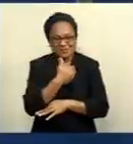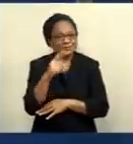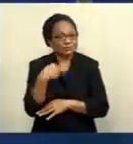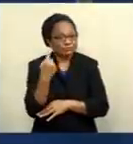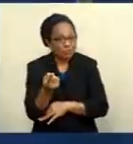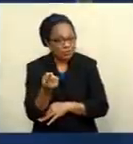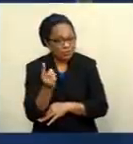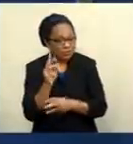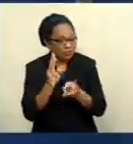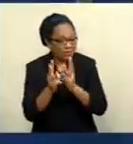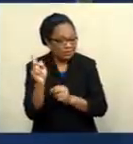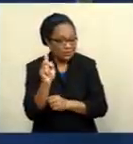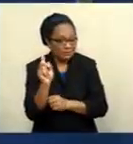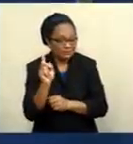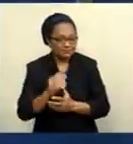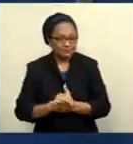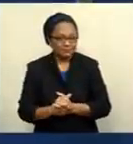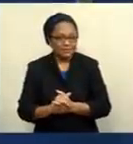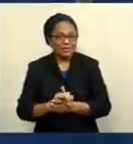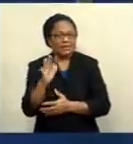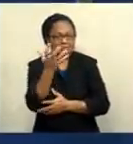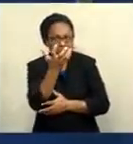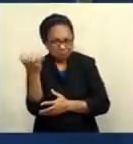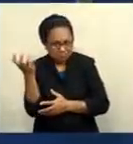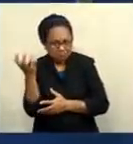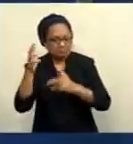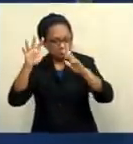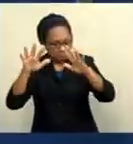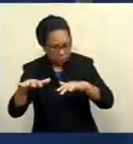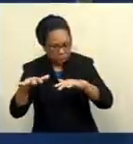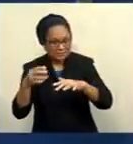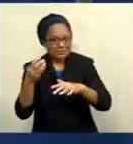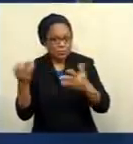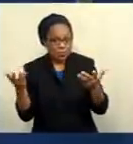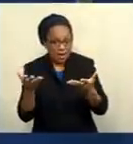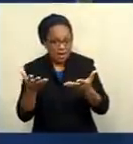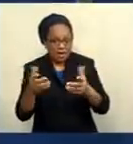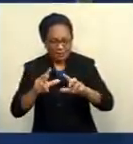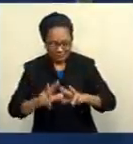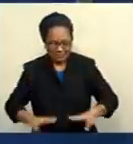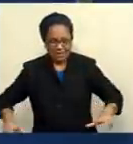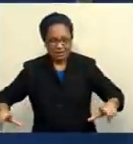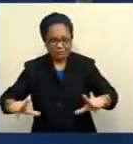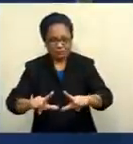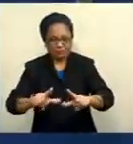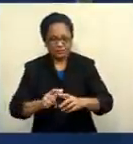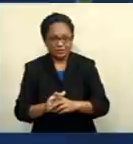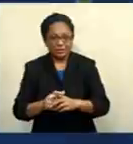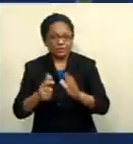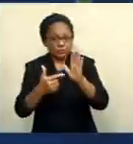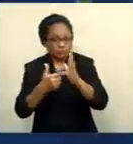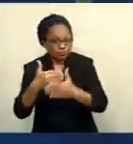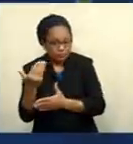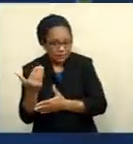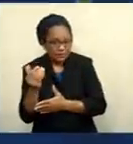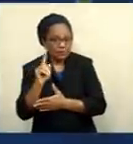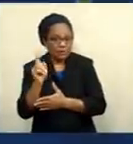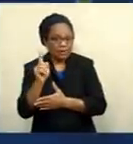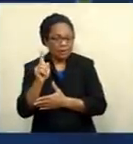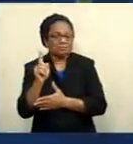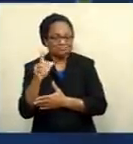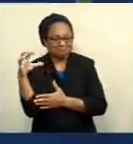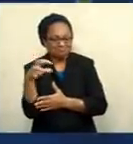tomorrow, cloudy periods with some showers over the main islands. The outlook for Tuesday, mainly